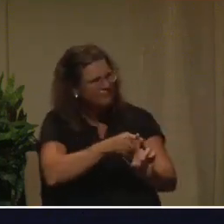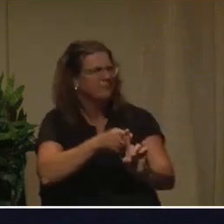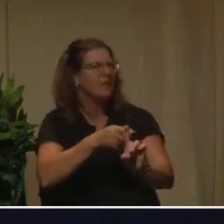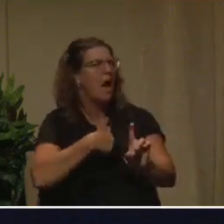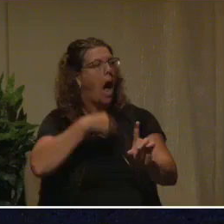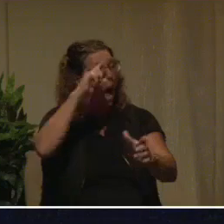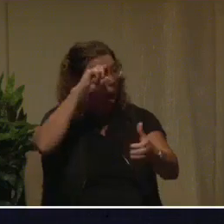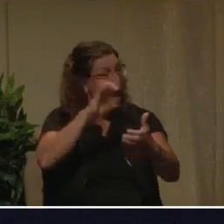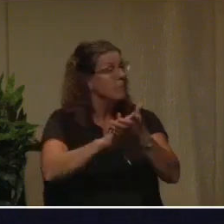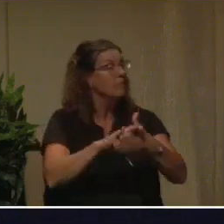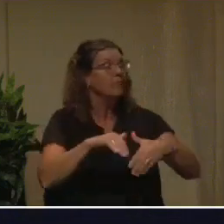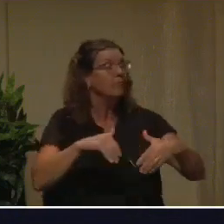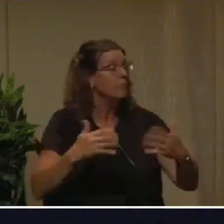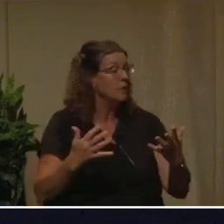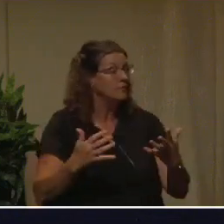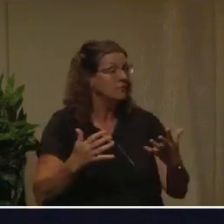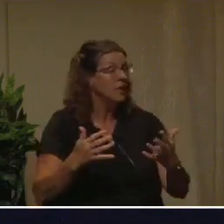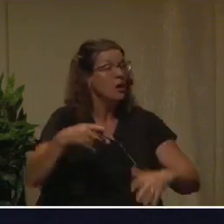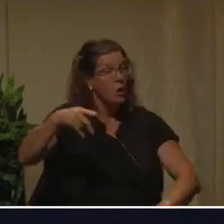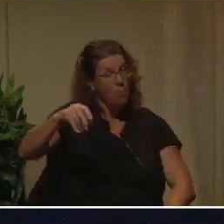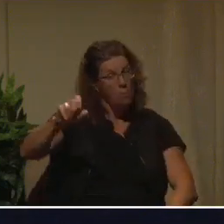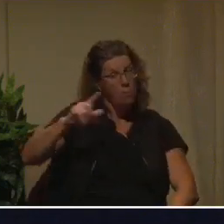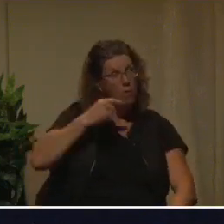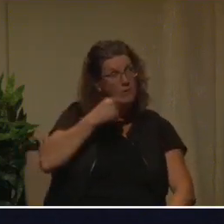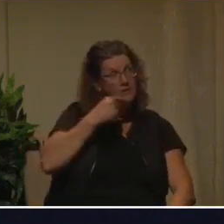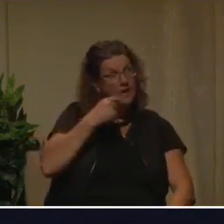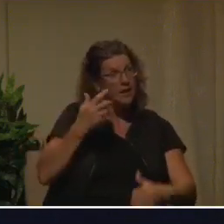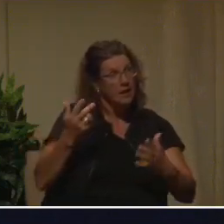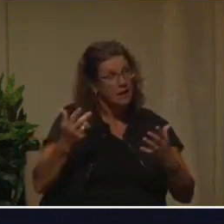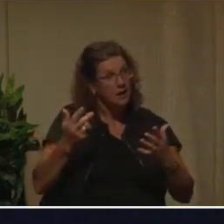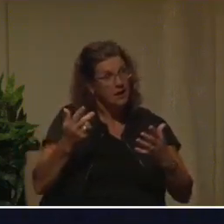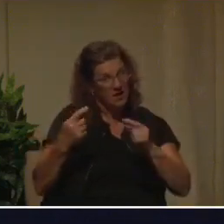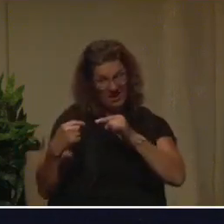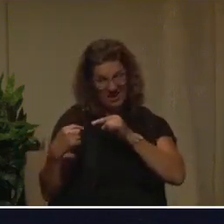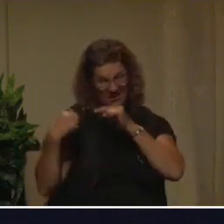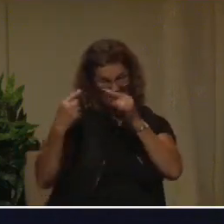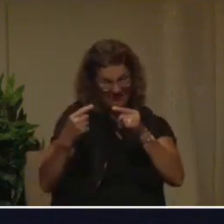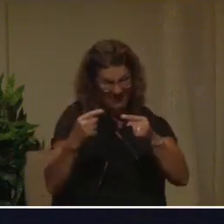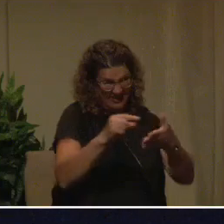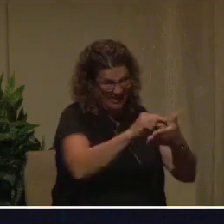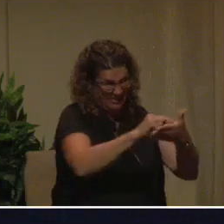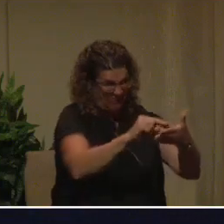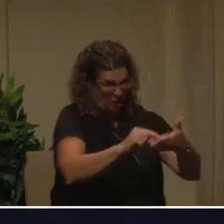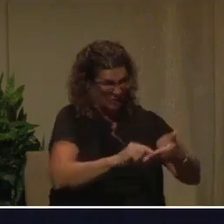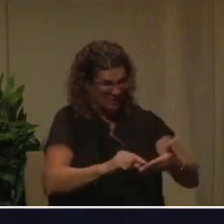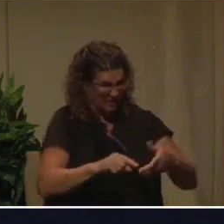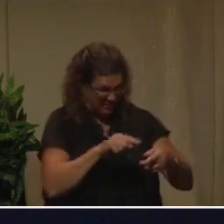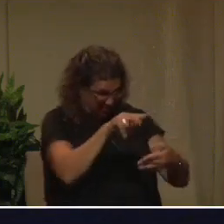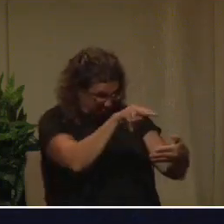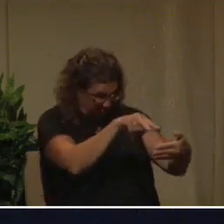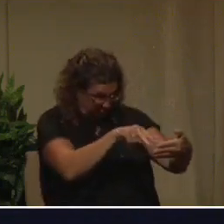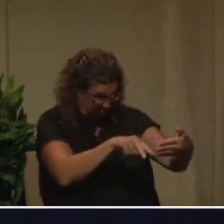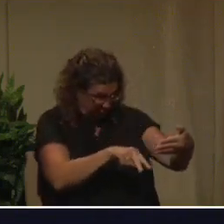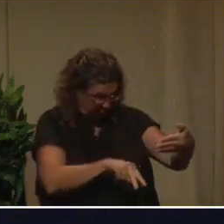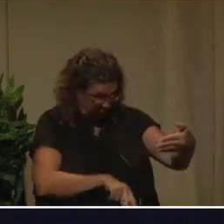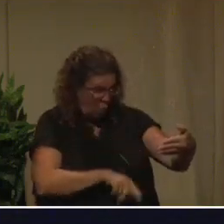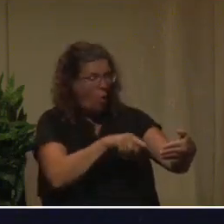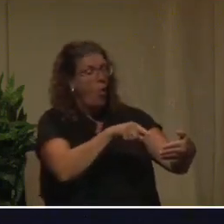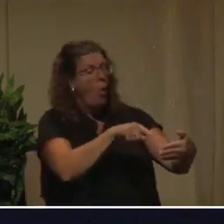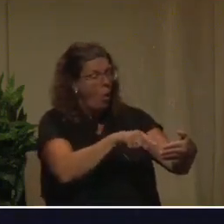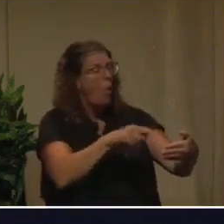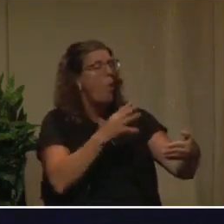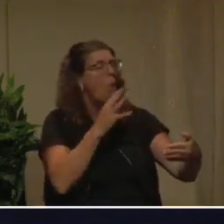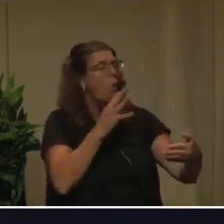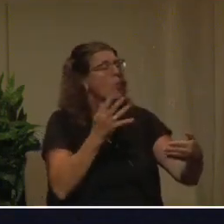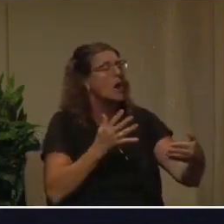to believe about this. What I believe Paul is saying is what he's been saying throughout this whole section that he's been talking about, and he's basically